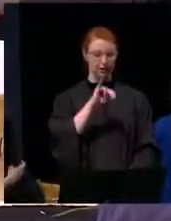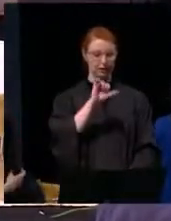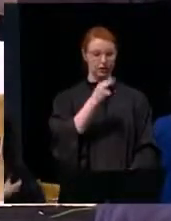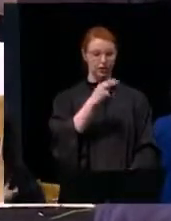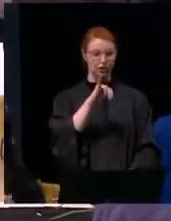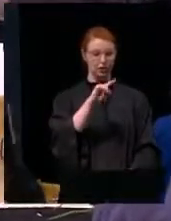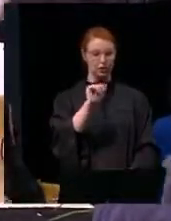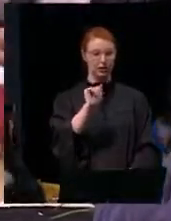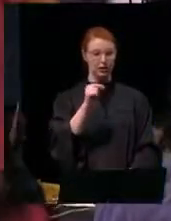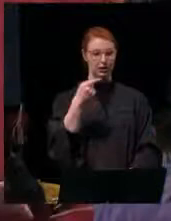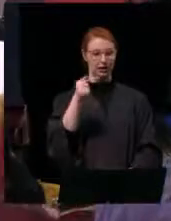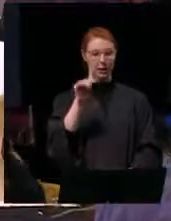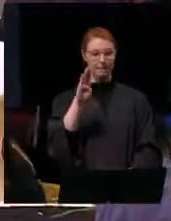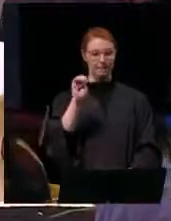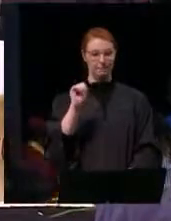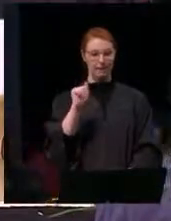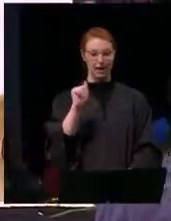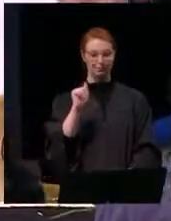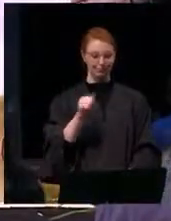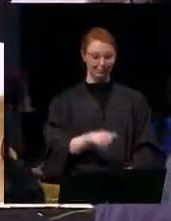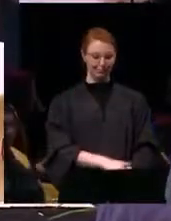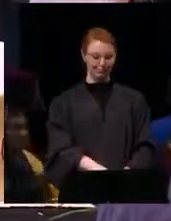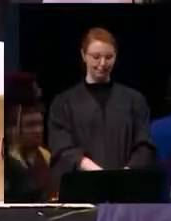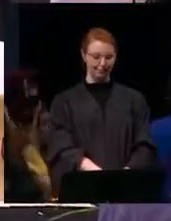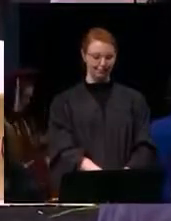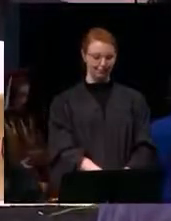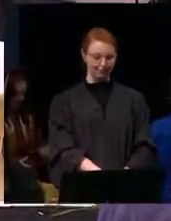Nishita Gaba.